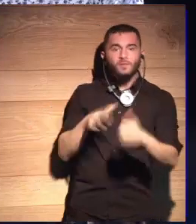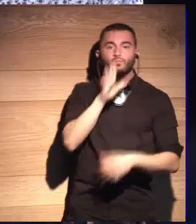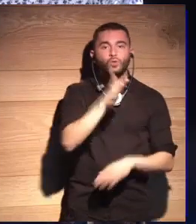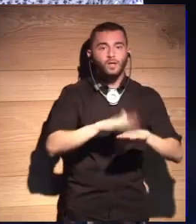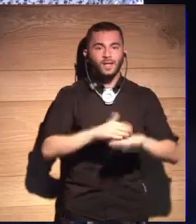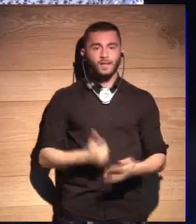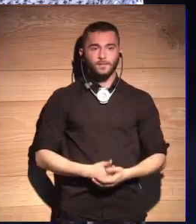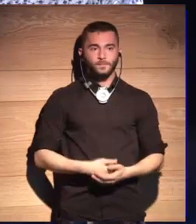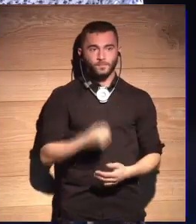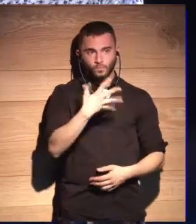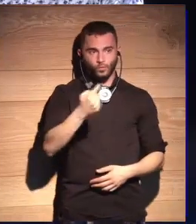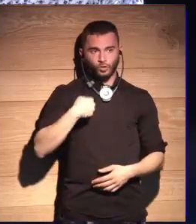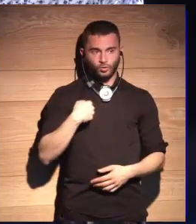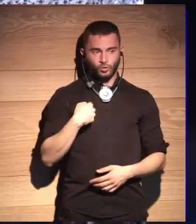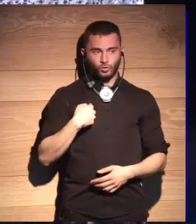people? Well,